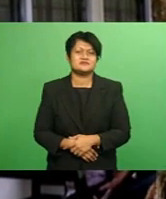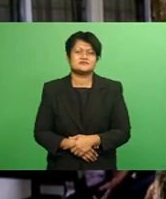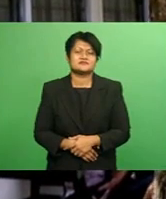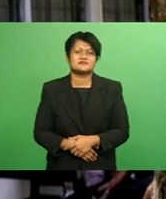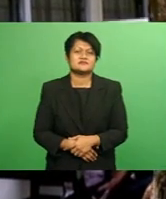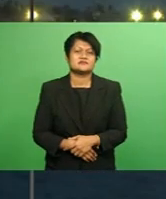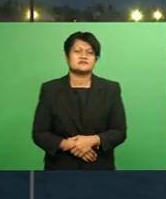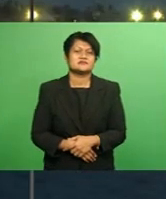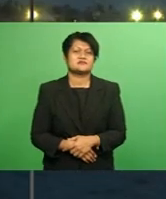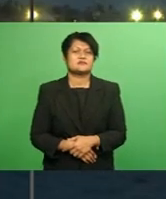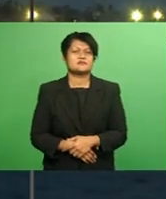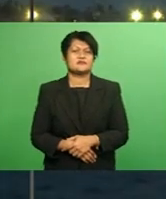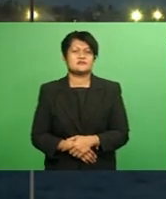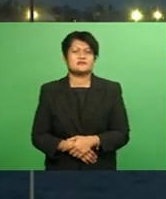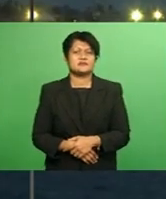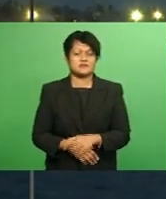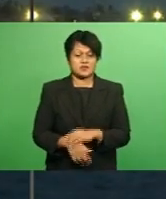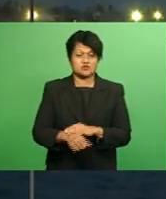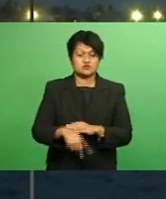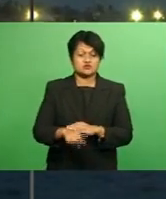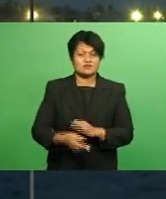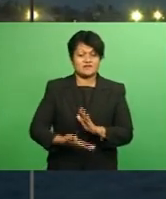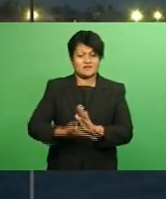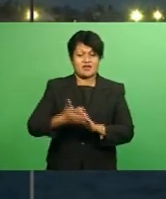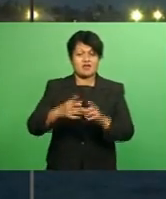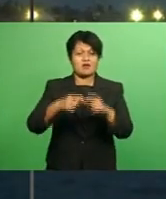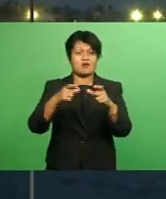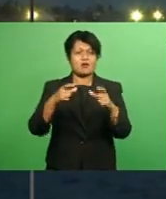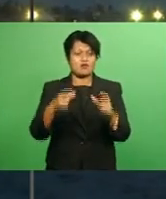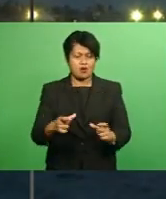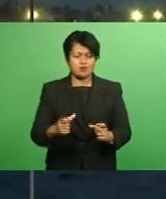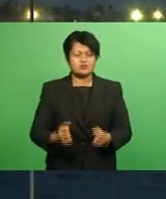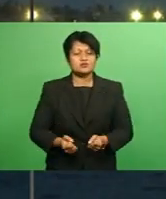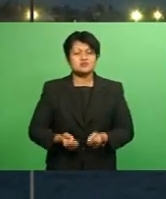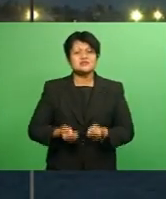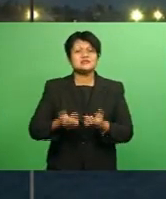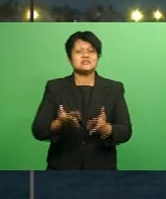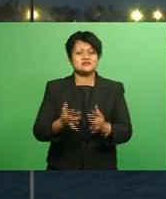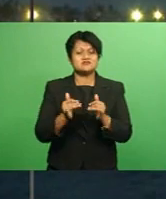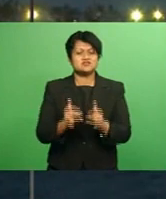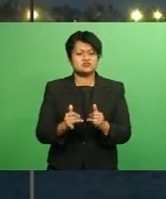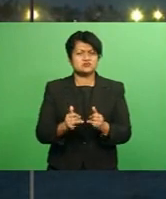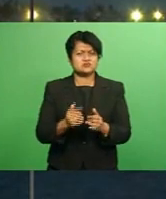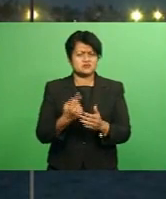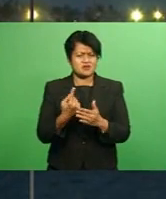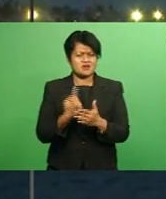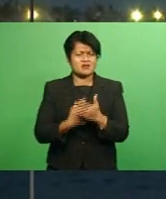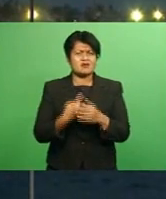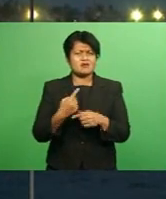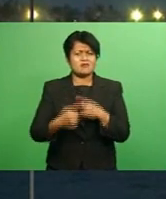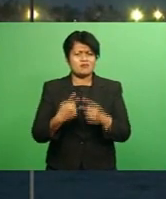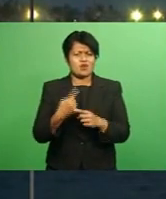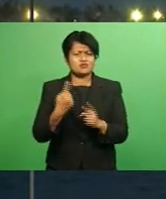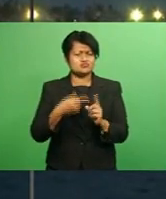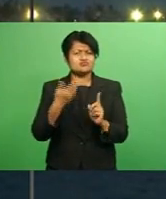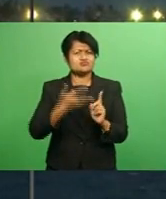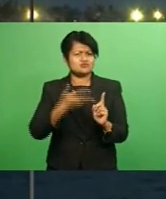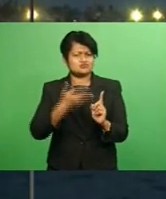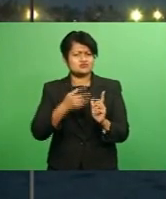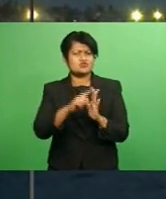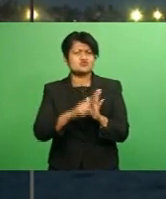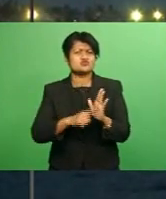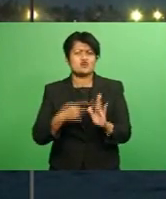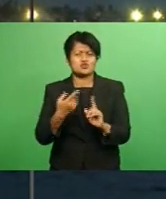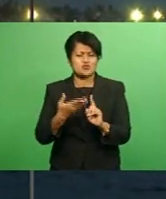FBC News. The Suva High Court will deliver its judgment in the case of Joshua Aziz Rahman, who is facing one count of